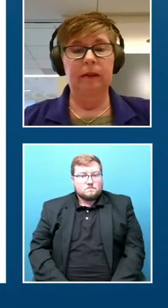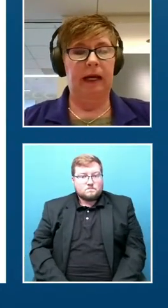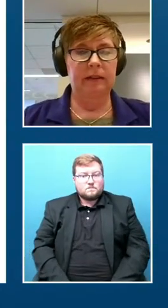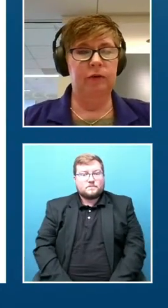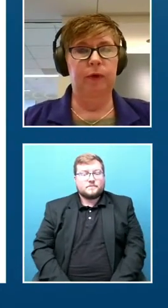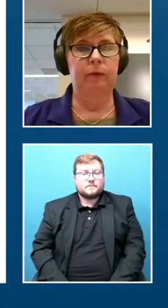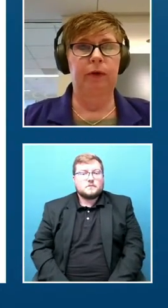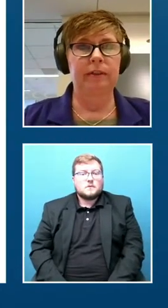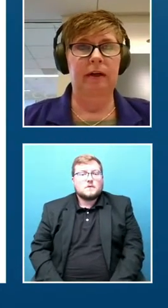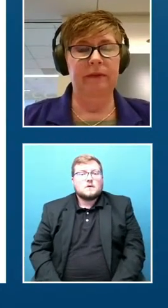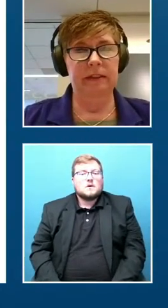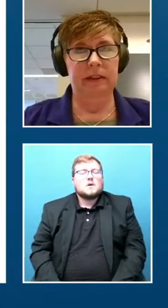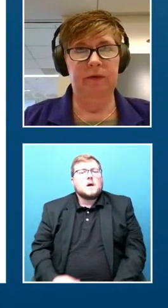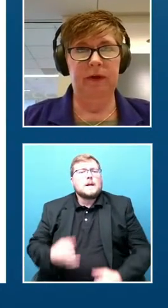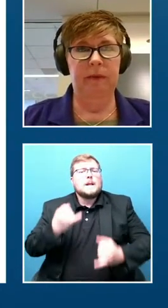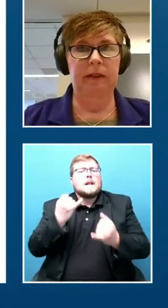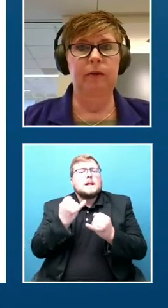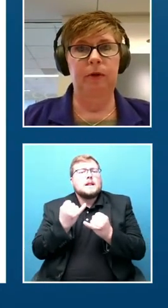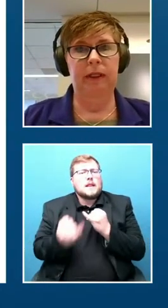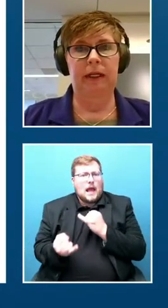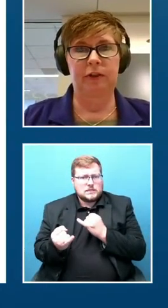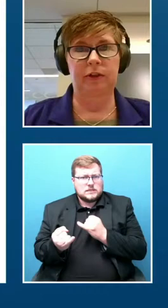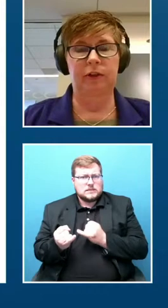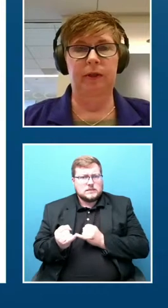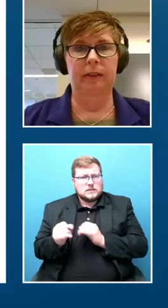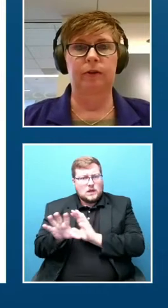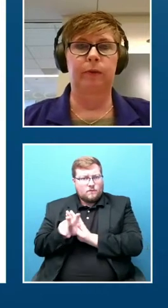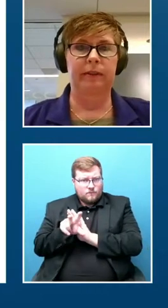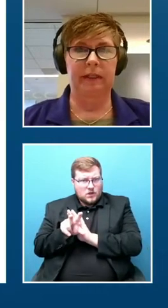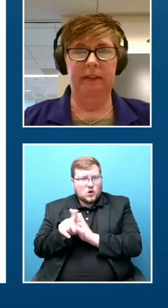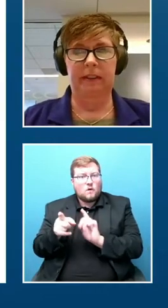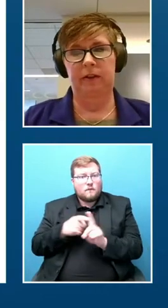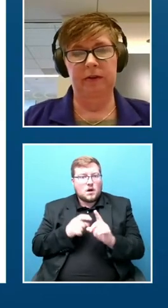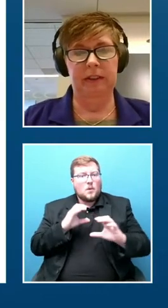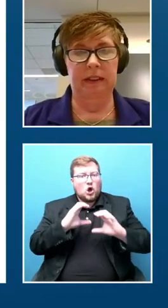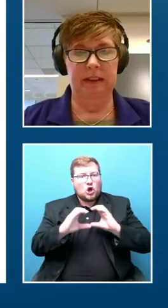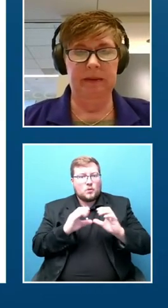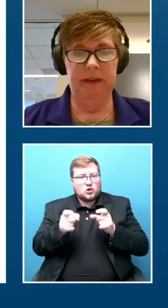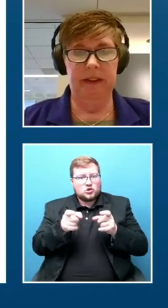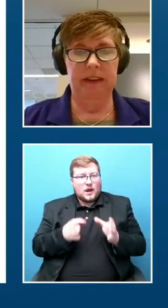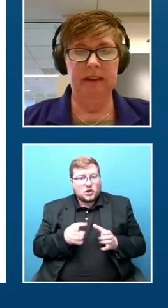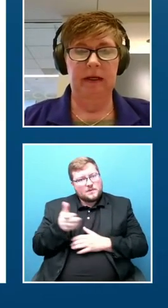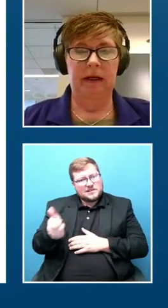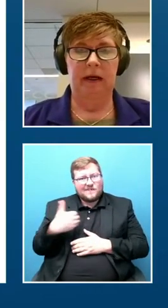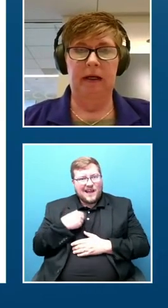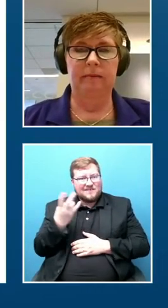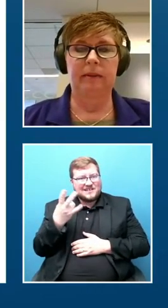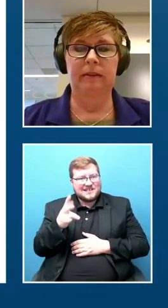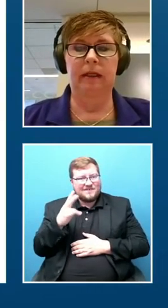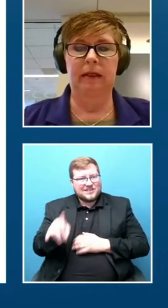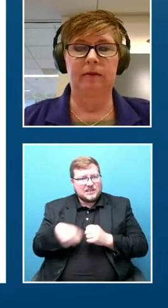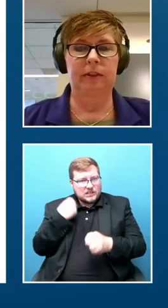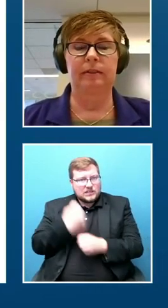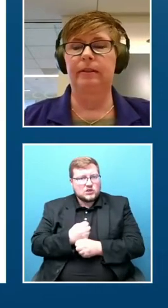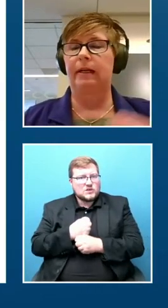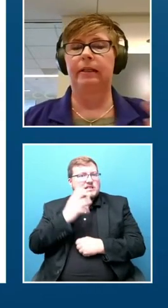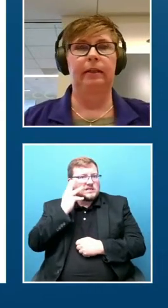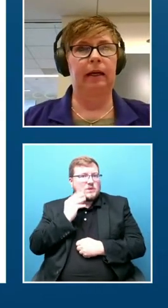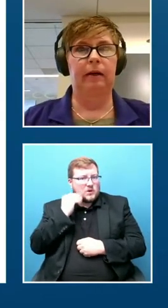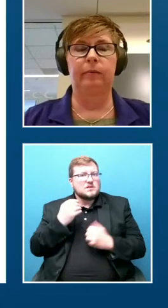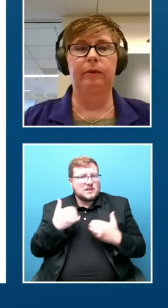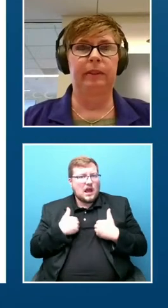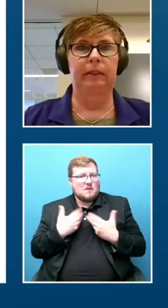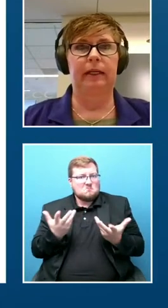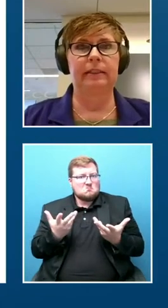So the last one was obviously from a communications director with 17 years experience, just